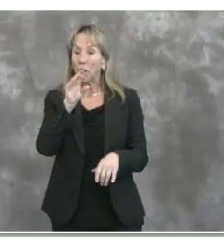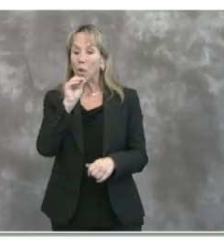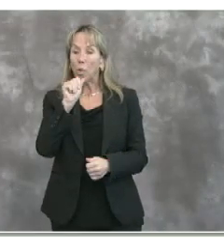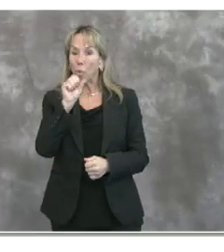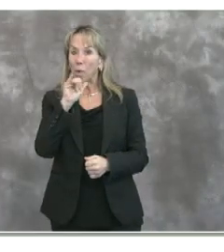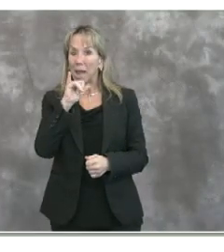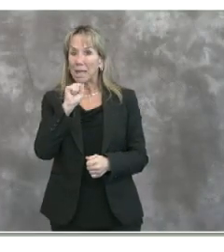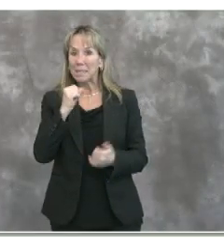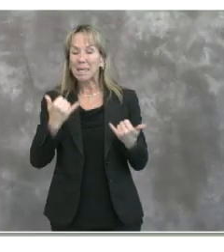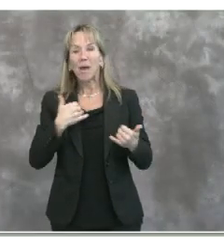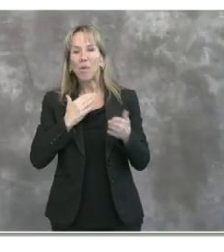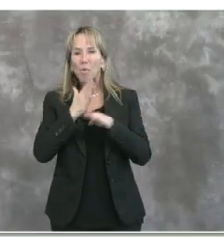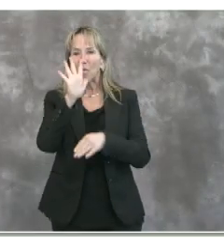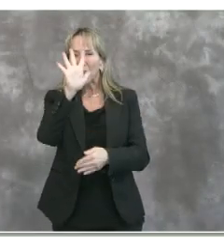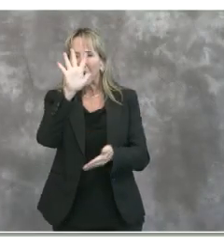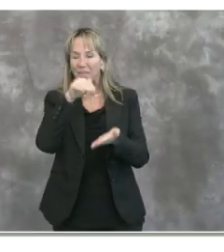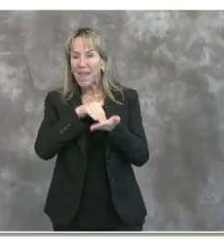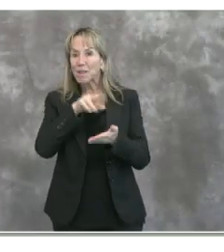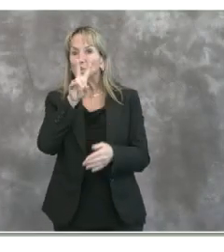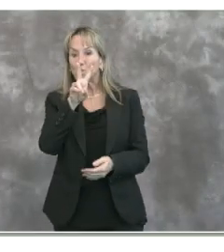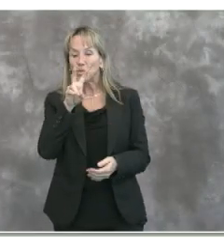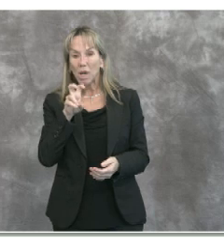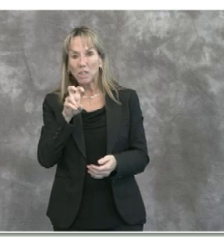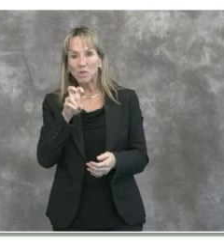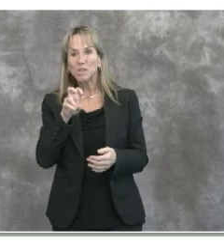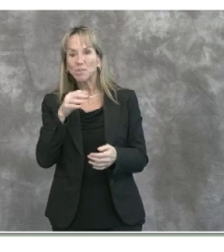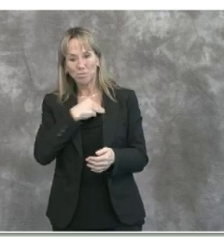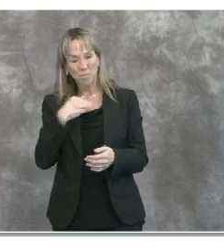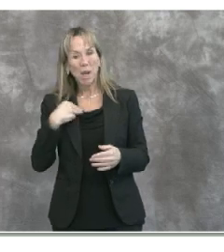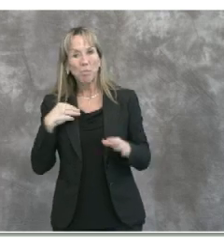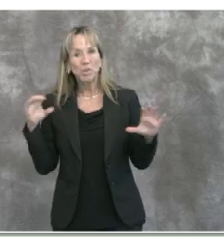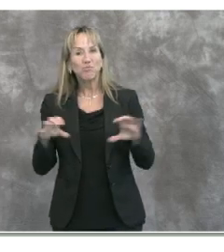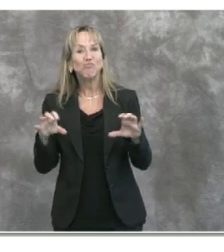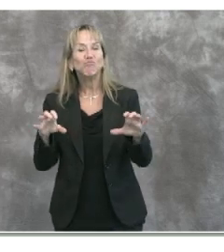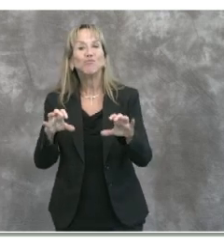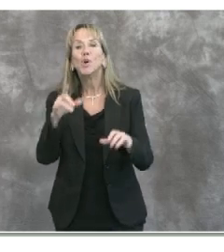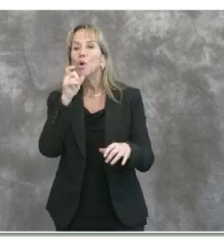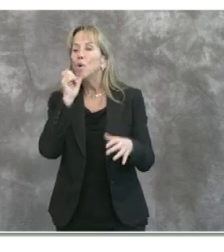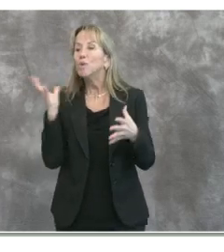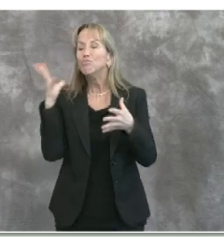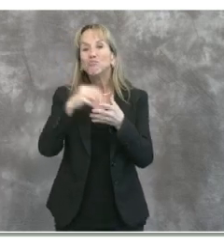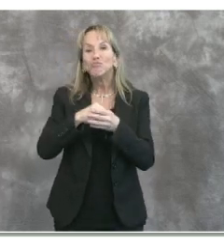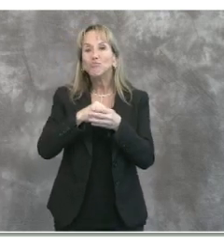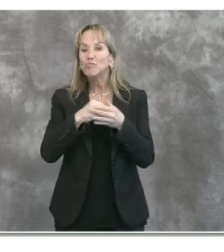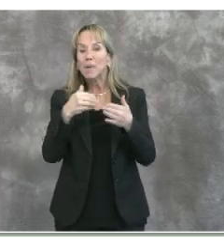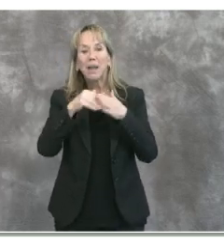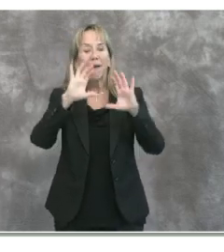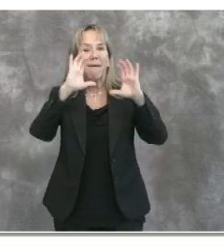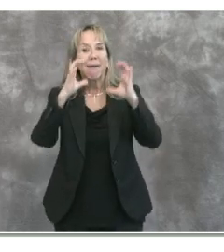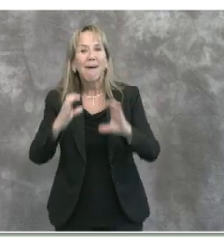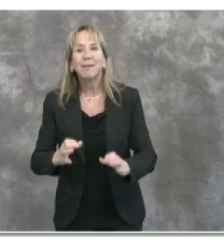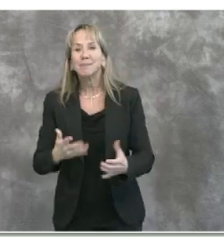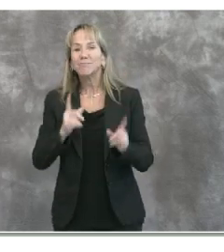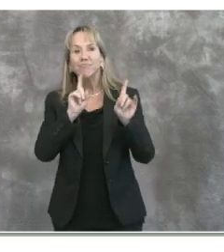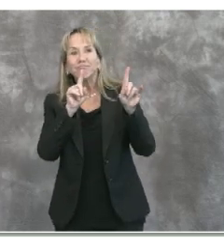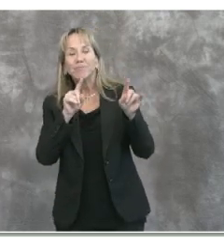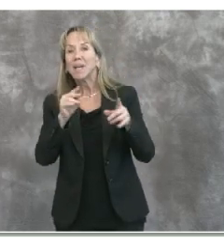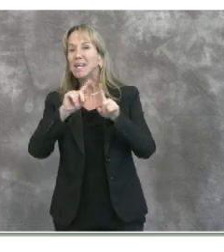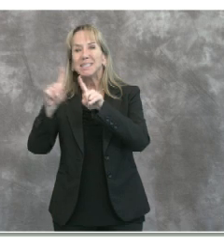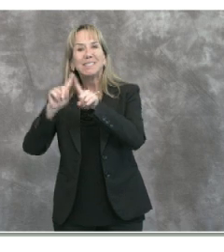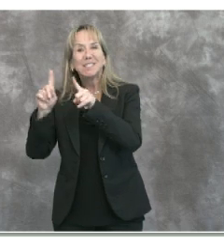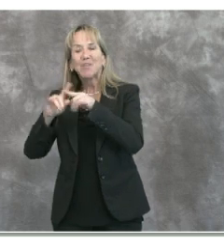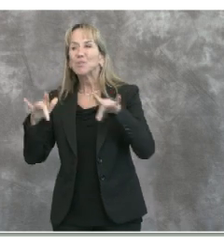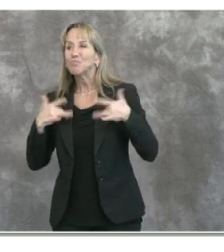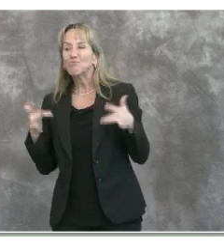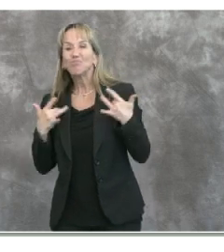over 5,200 active members who participate in classes and activities at 50